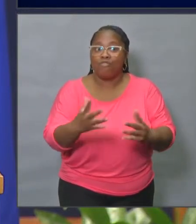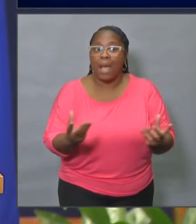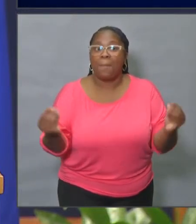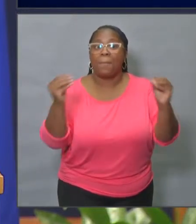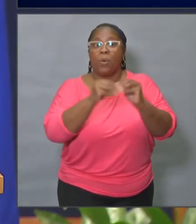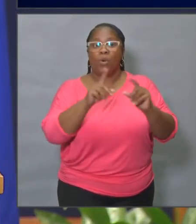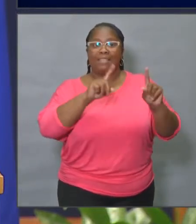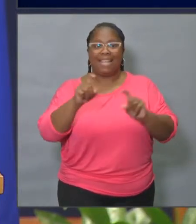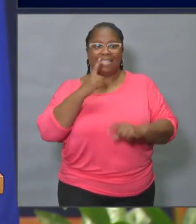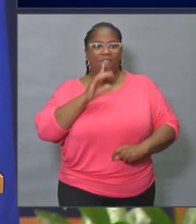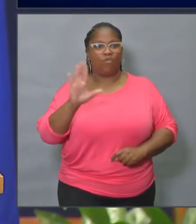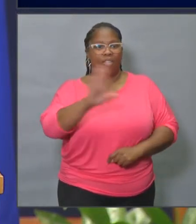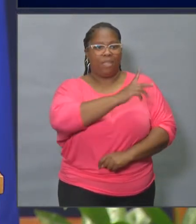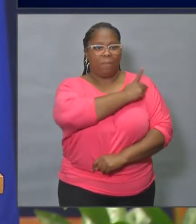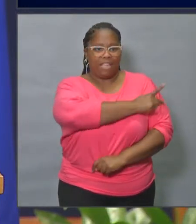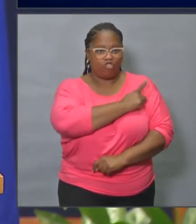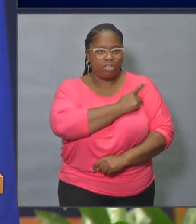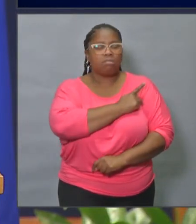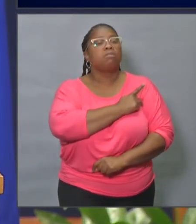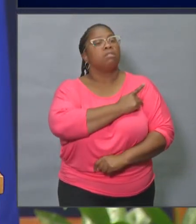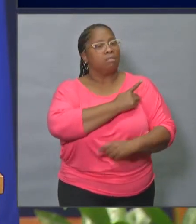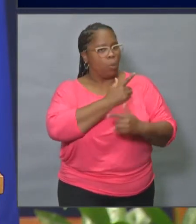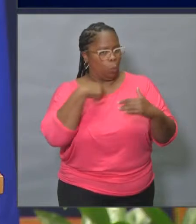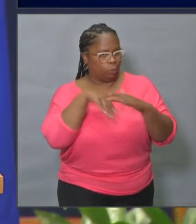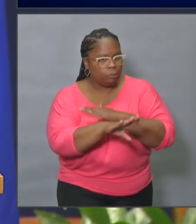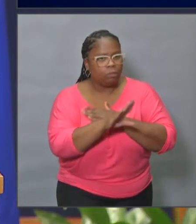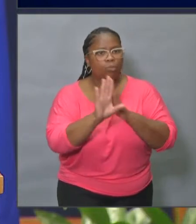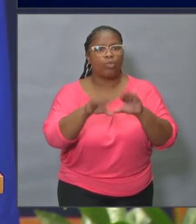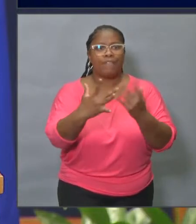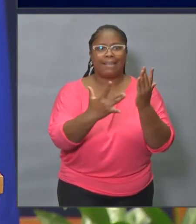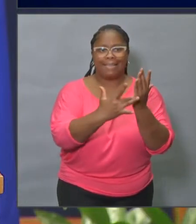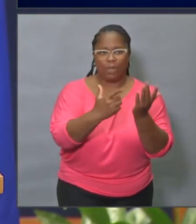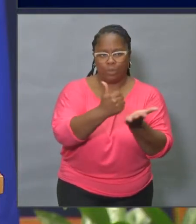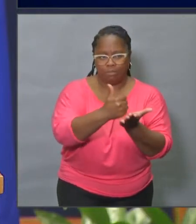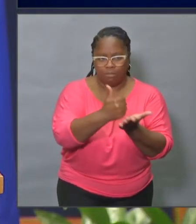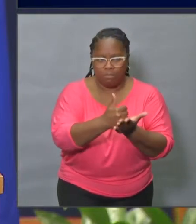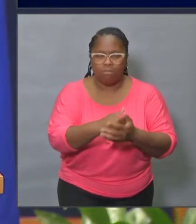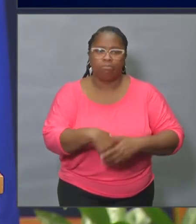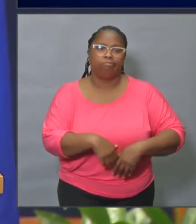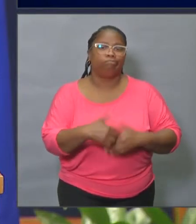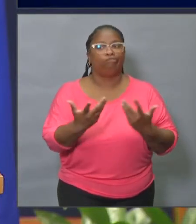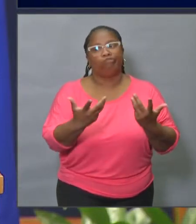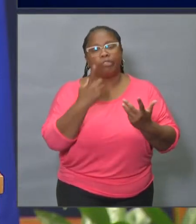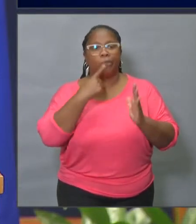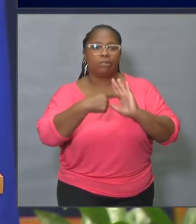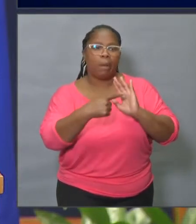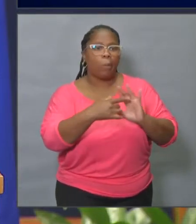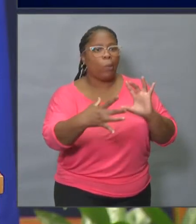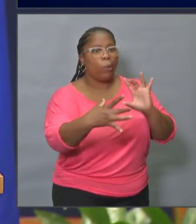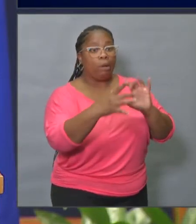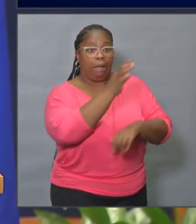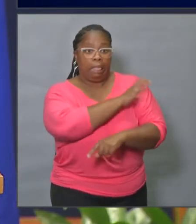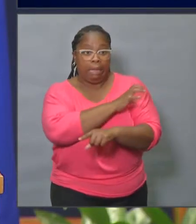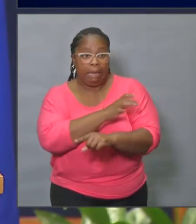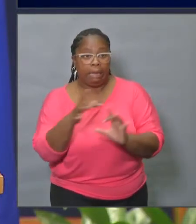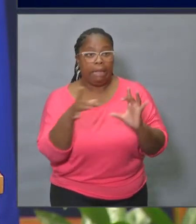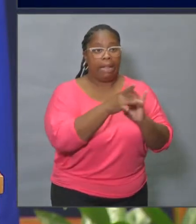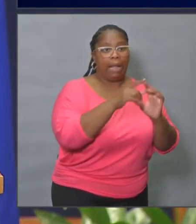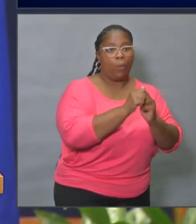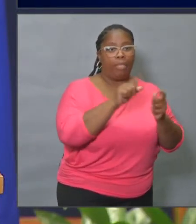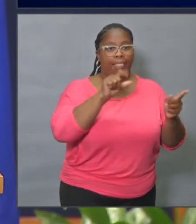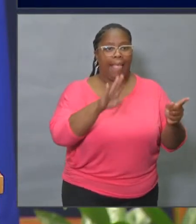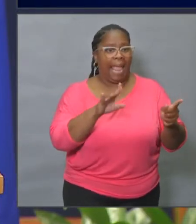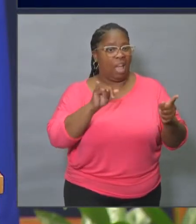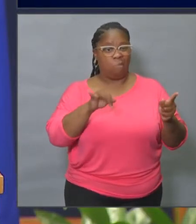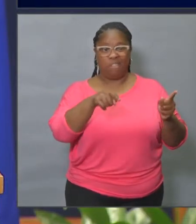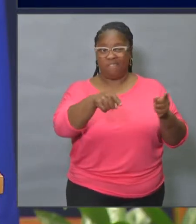own patients. We're providing technical assistance in a variety of ways, connecting clinics to laboratories if they don't have existing